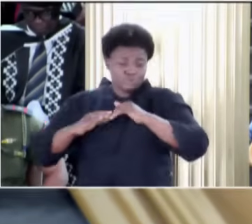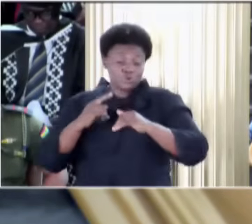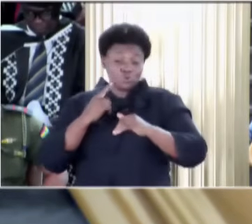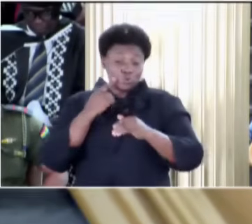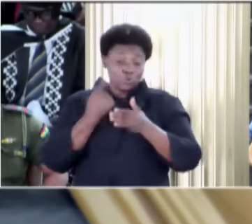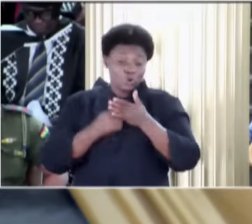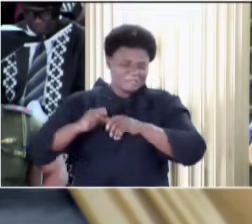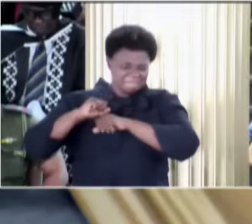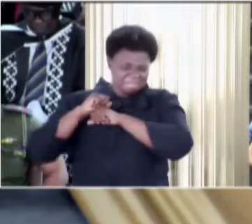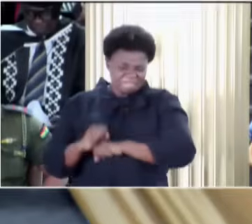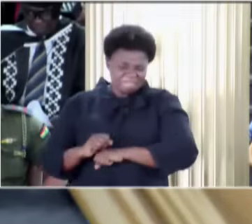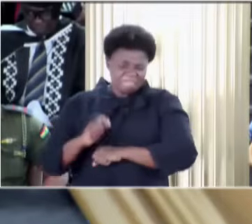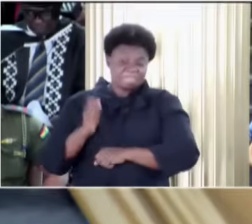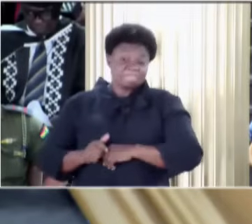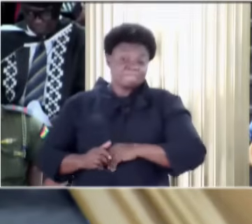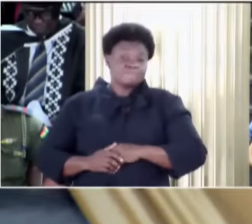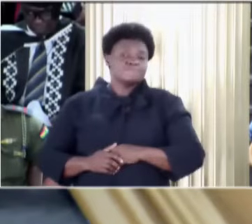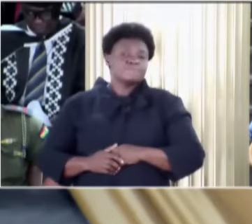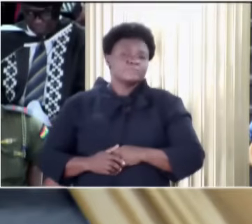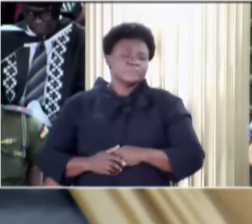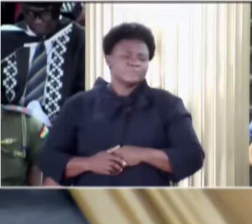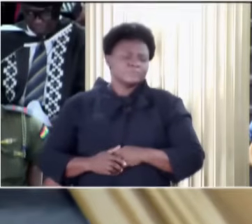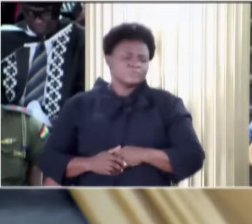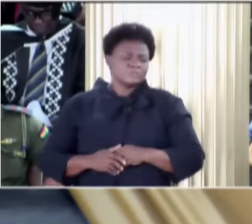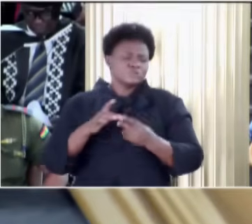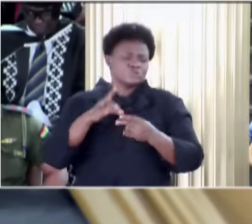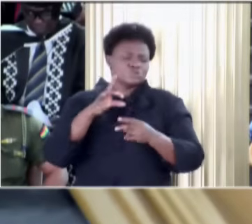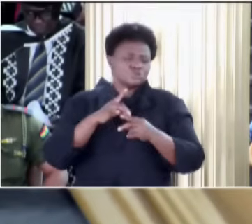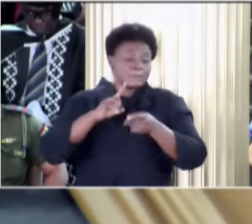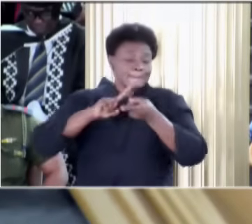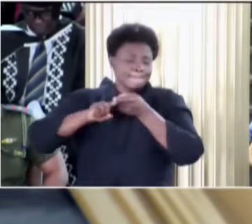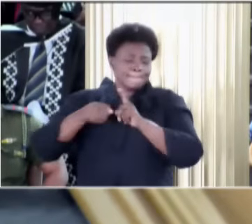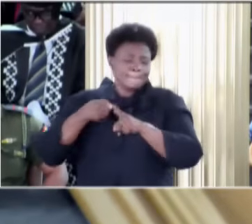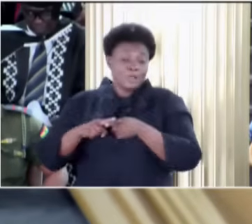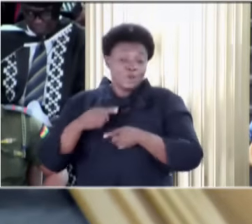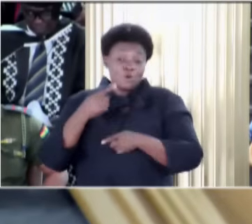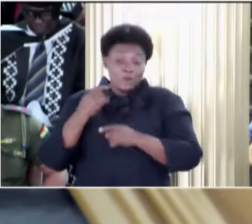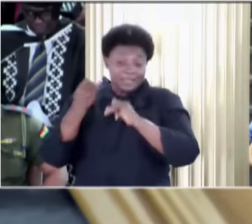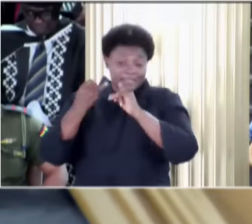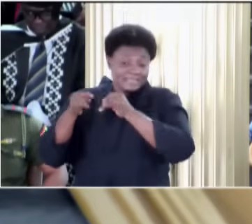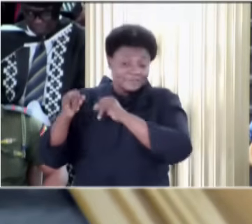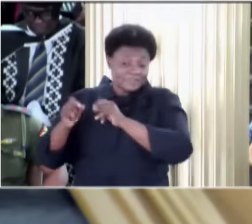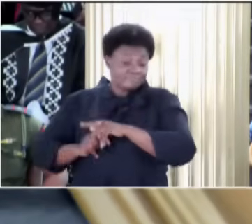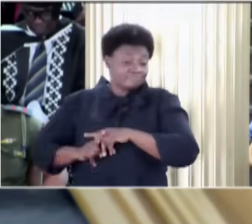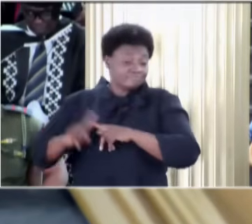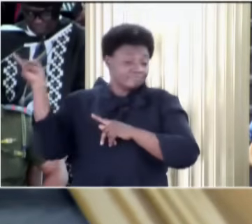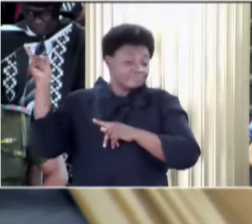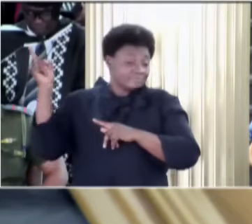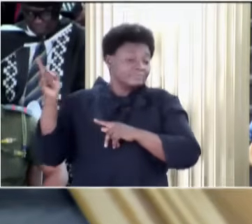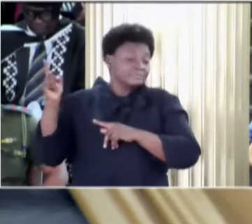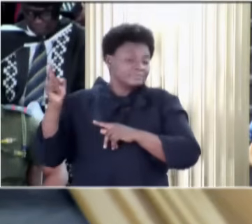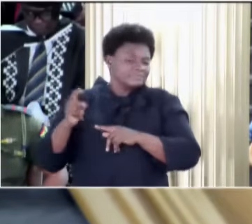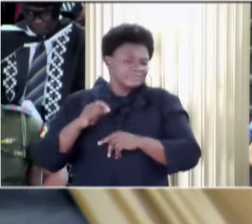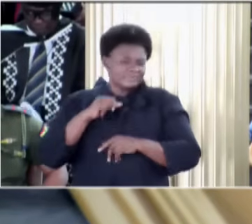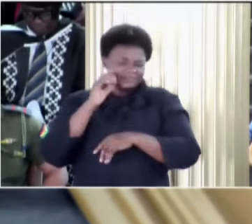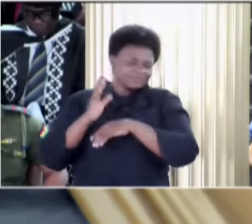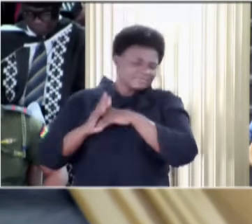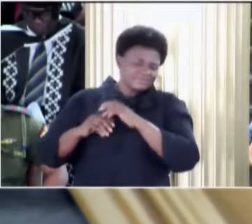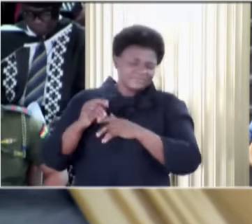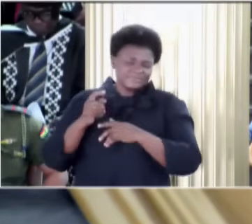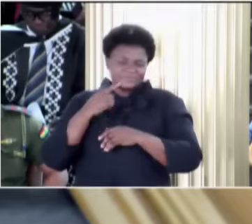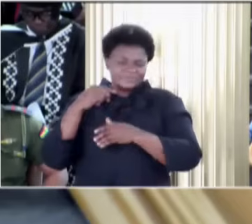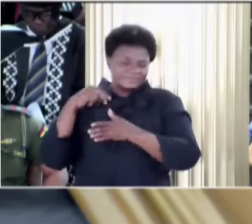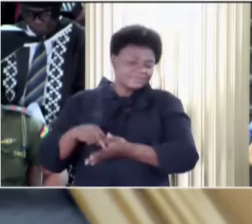is faster. It is choosing partnership when individual escape, convenience, and comfort is